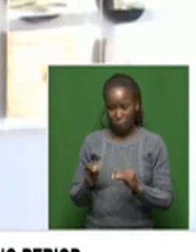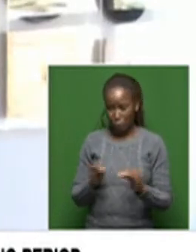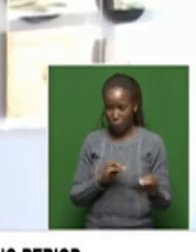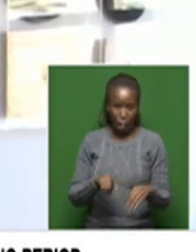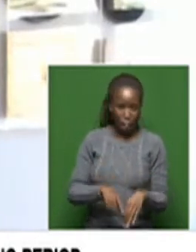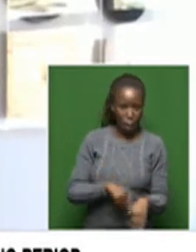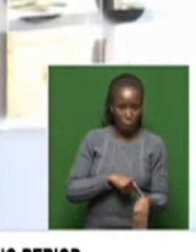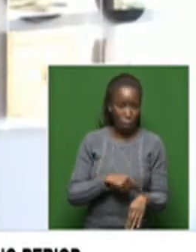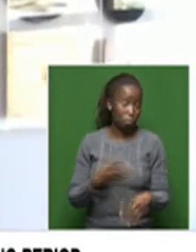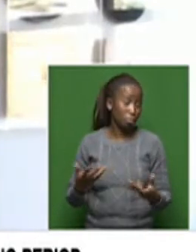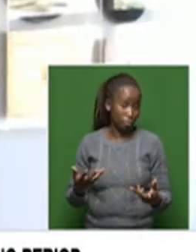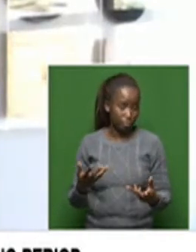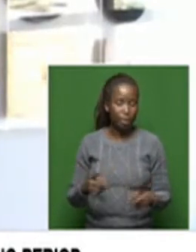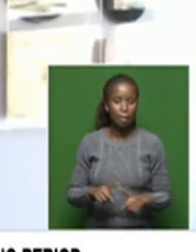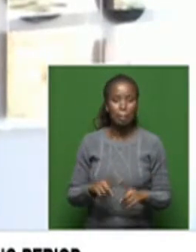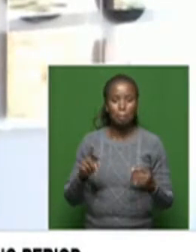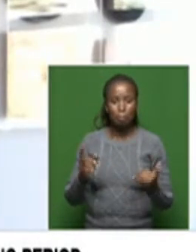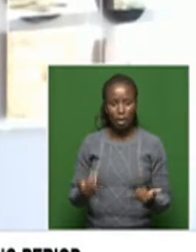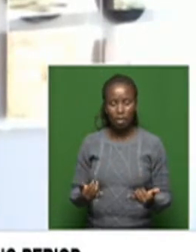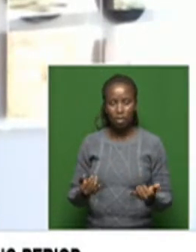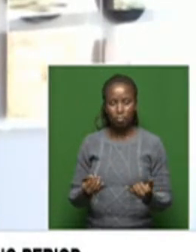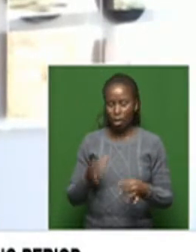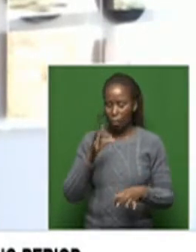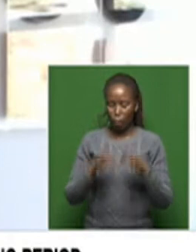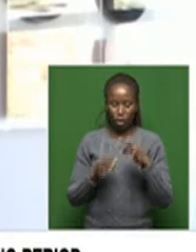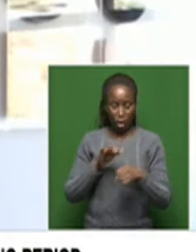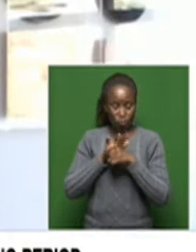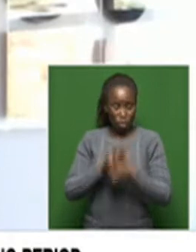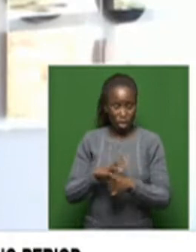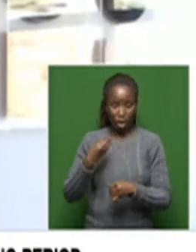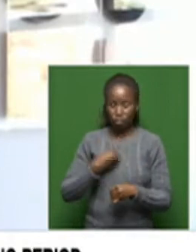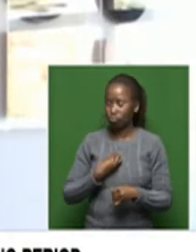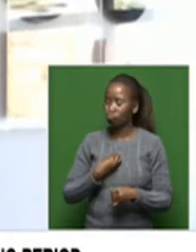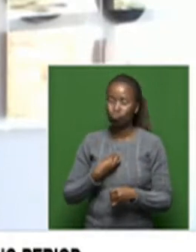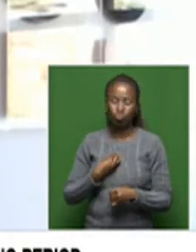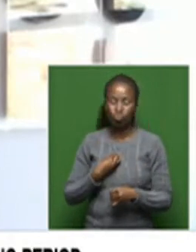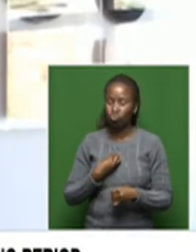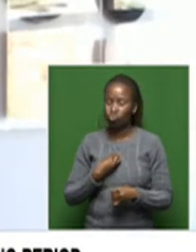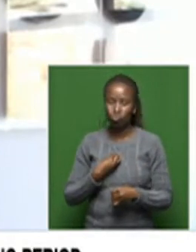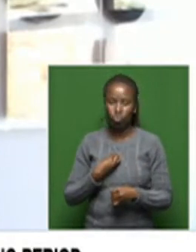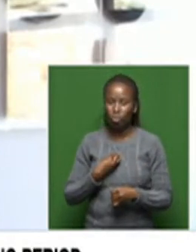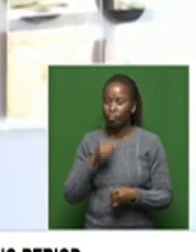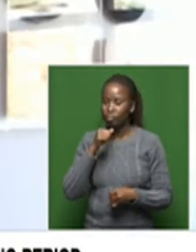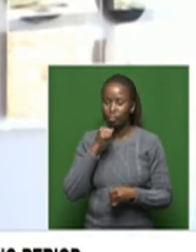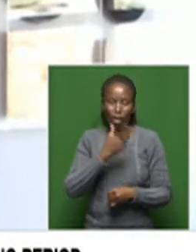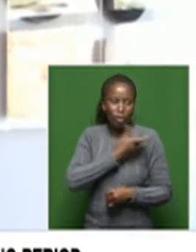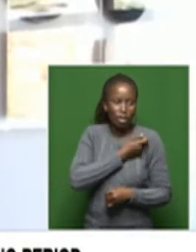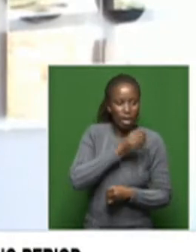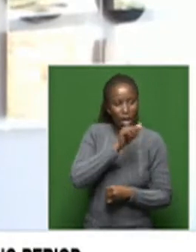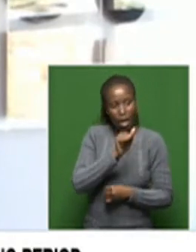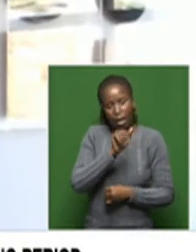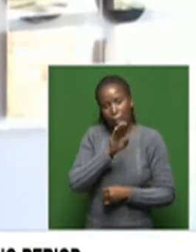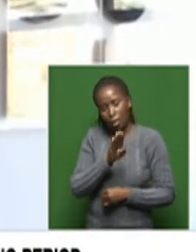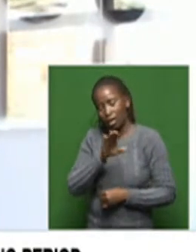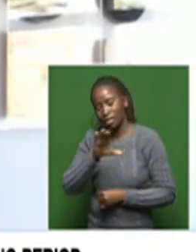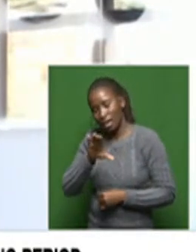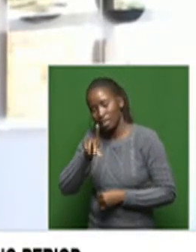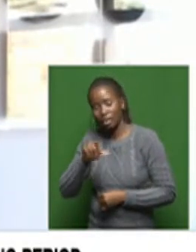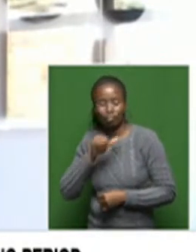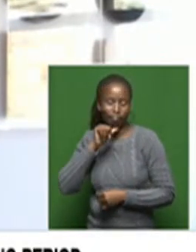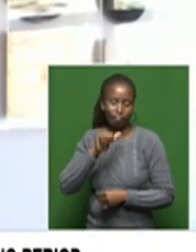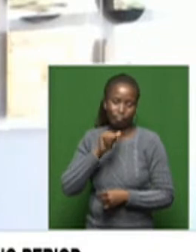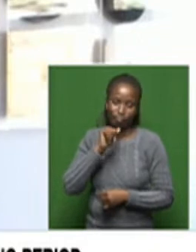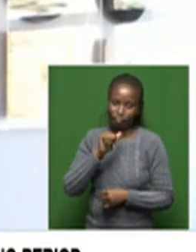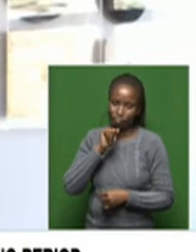at no stage have we had political pressure around vaccine A or B or C or D. I can say that with absolute